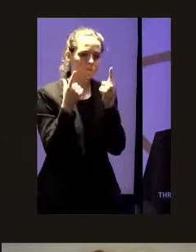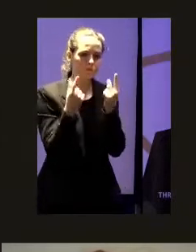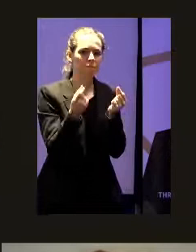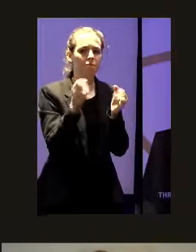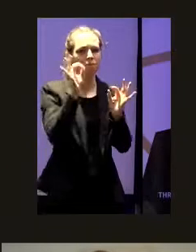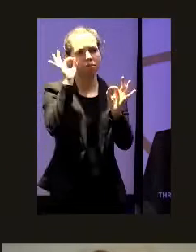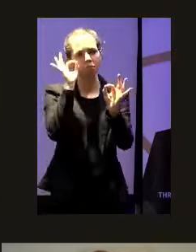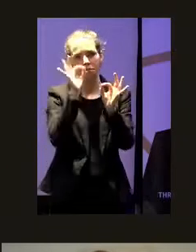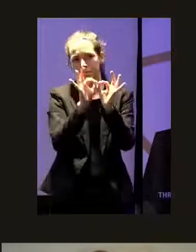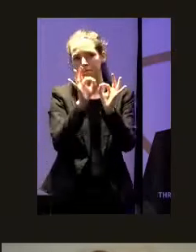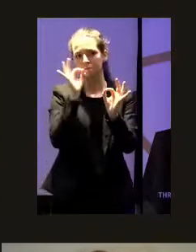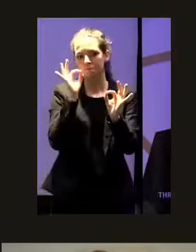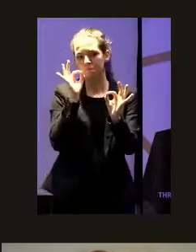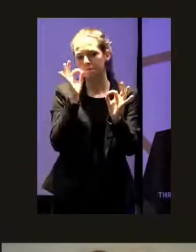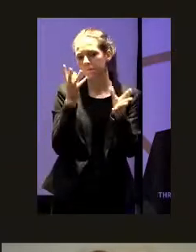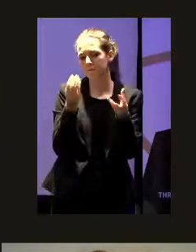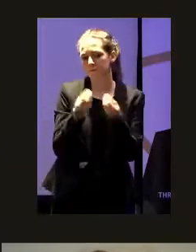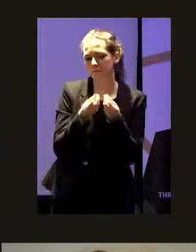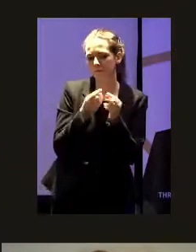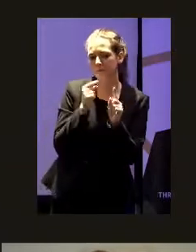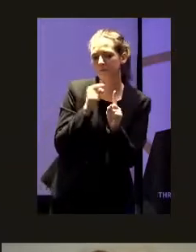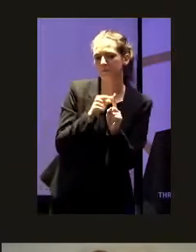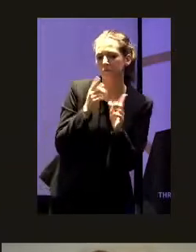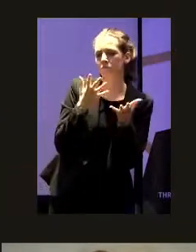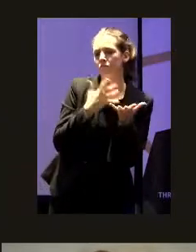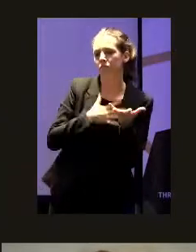is that constitute